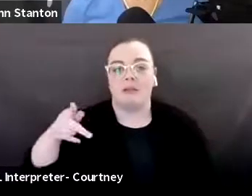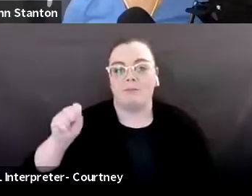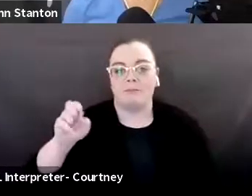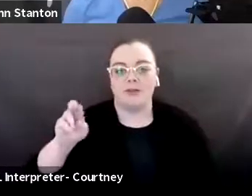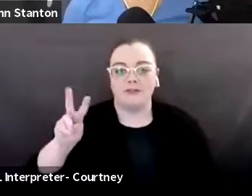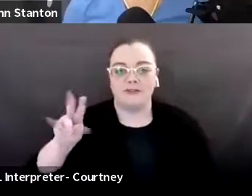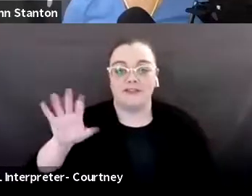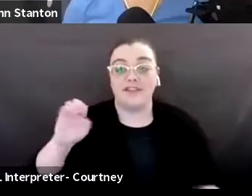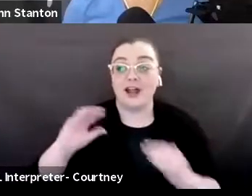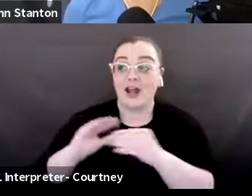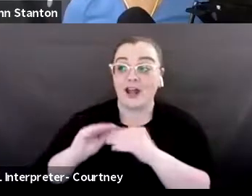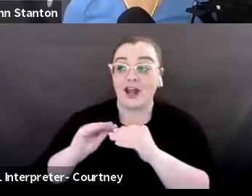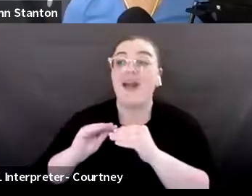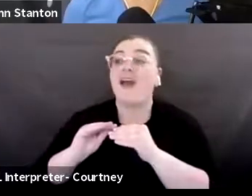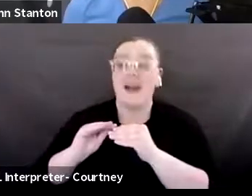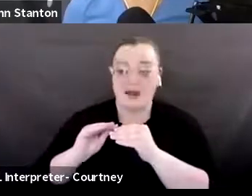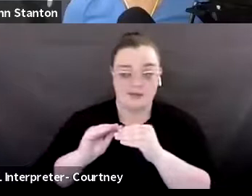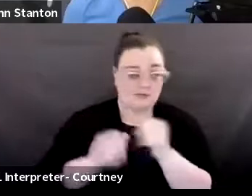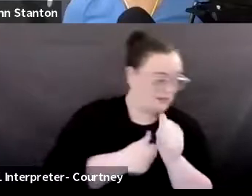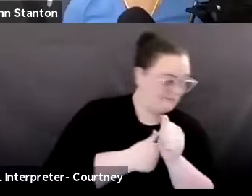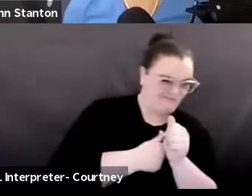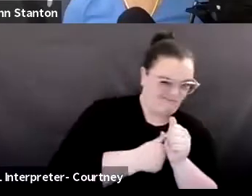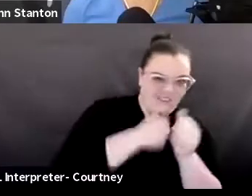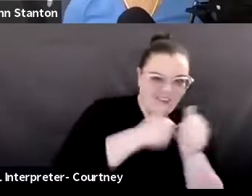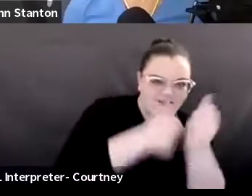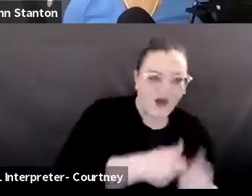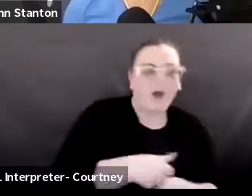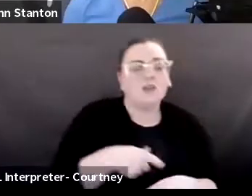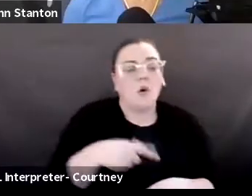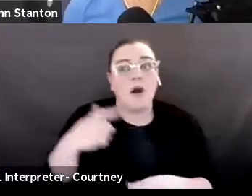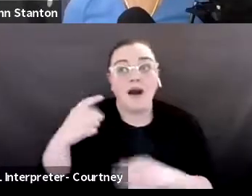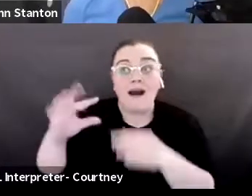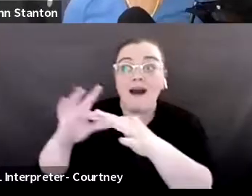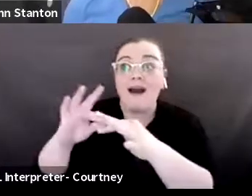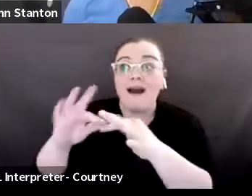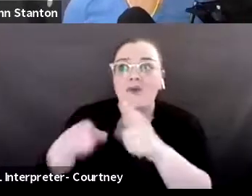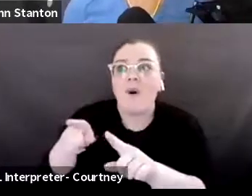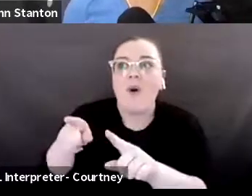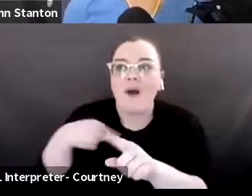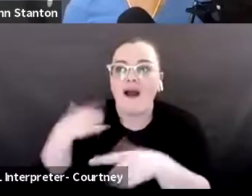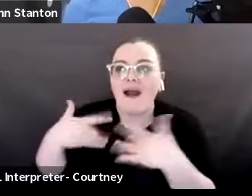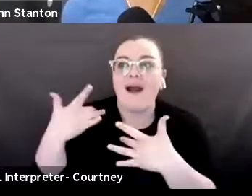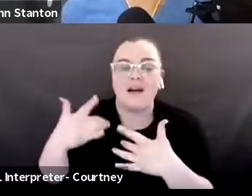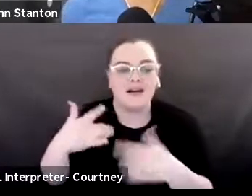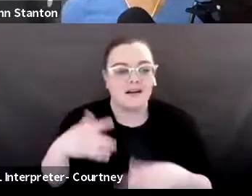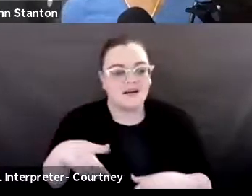I saw, dang it, look at, I thought this was because I was going to get shiny, I needed to blot, and instead it's because I'm